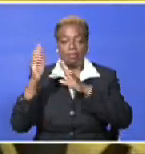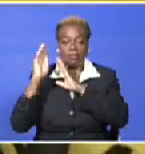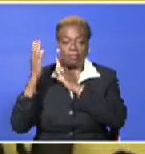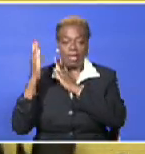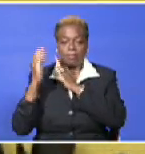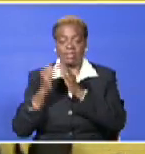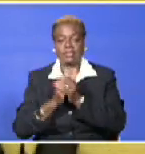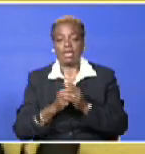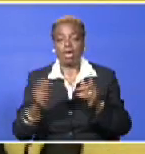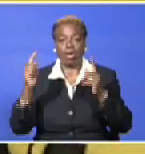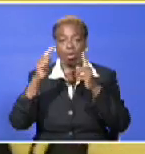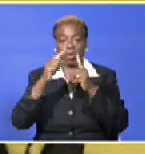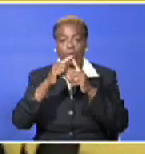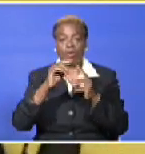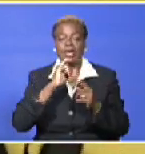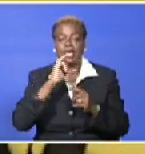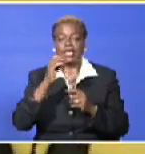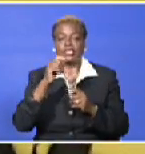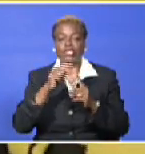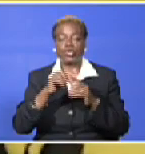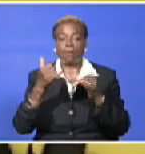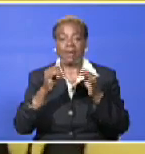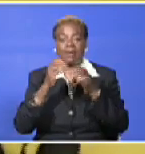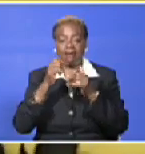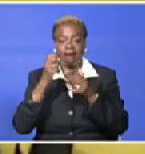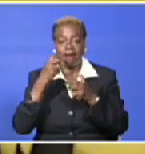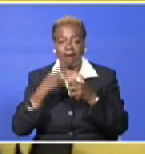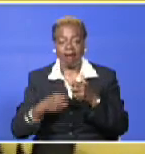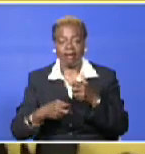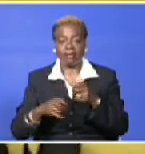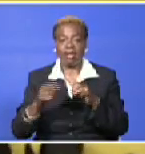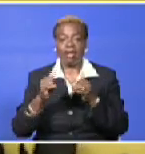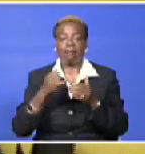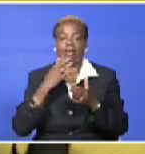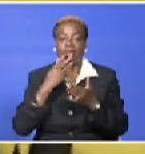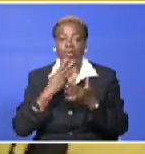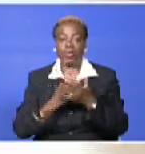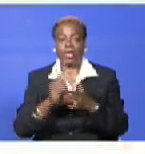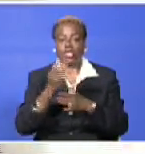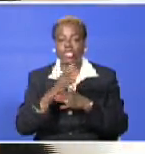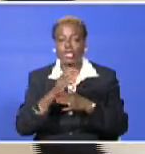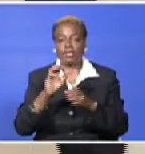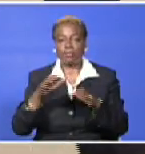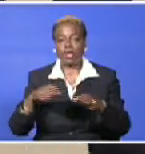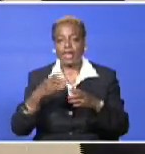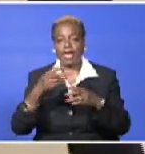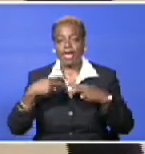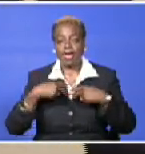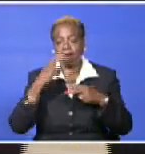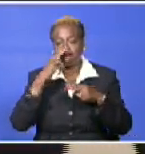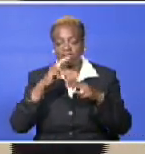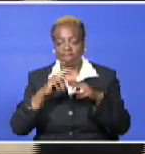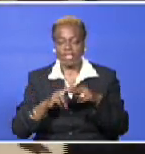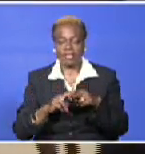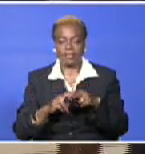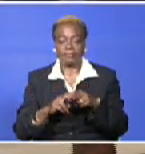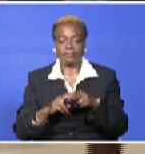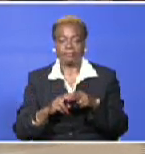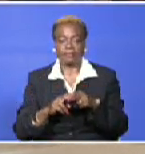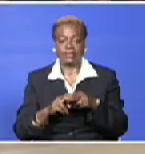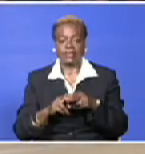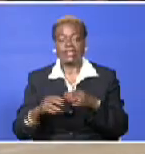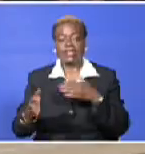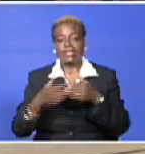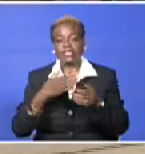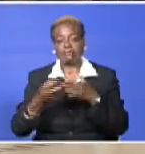our goal is to play hard, play well, share the ball, and have fun. Now, despite the loss to